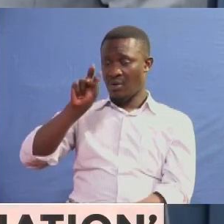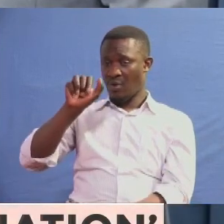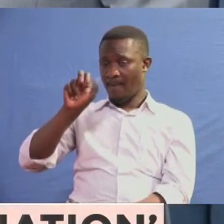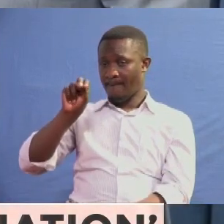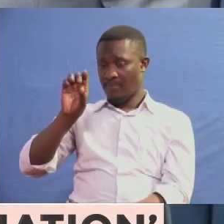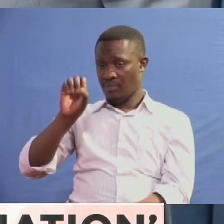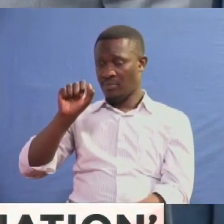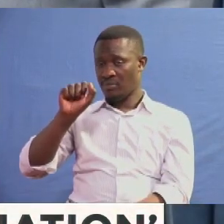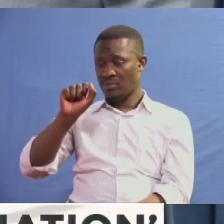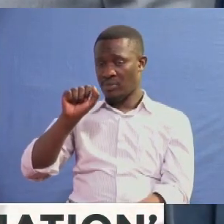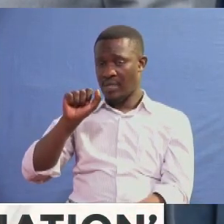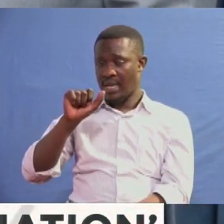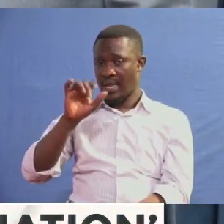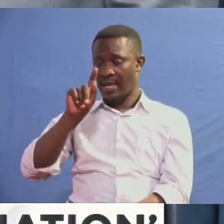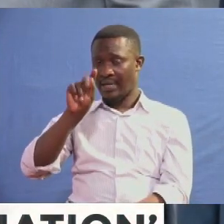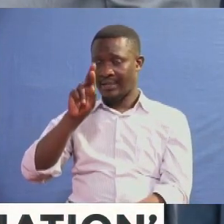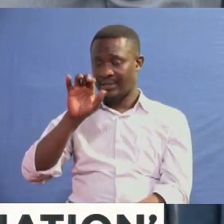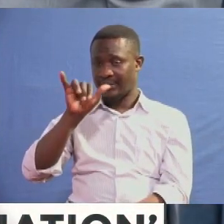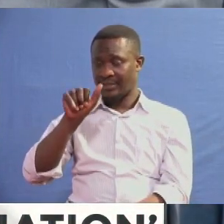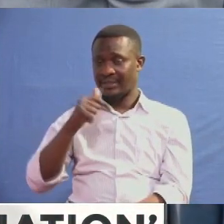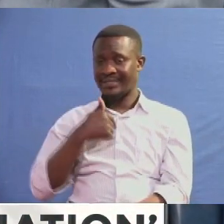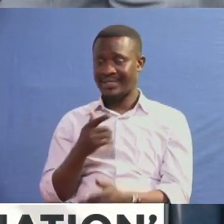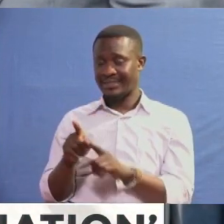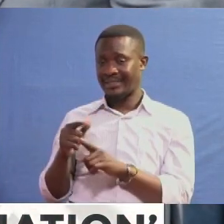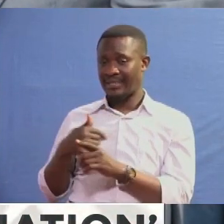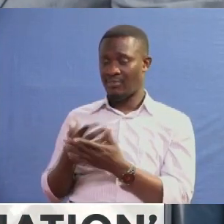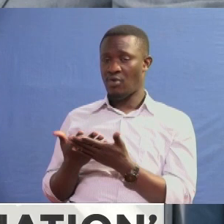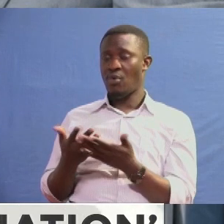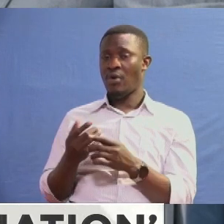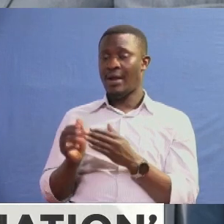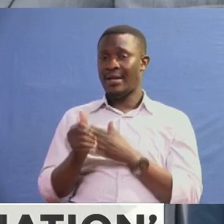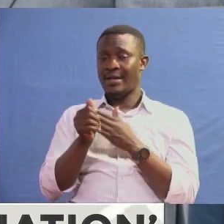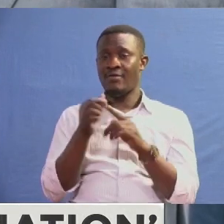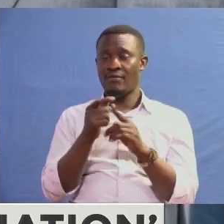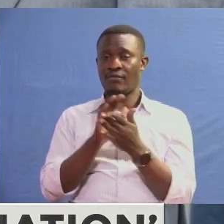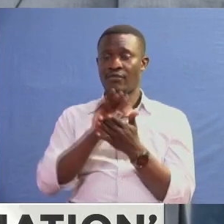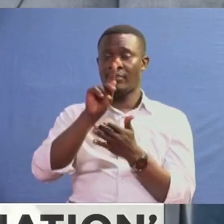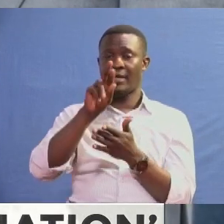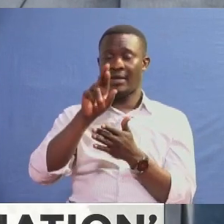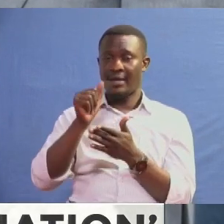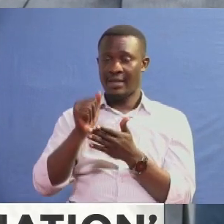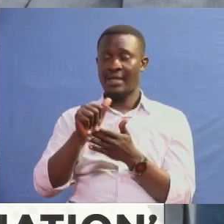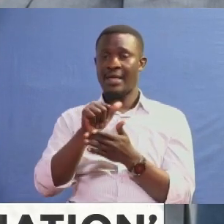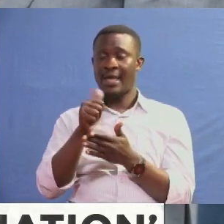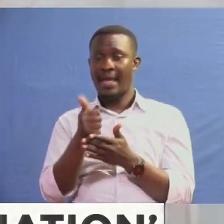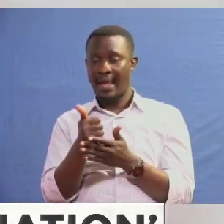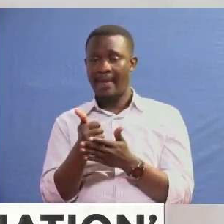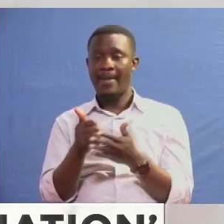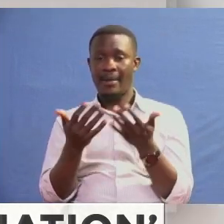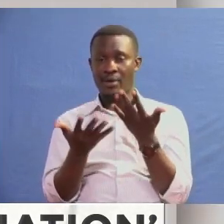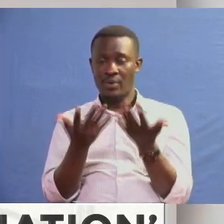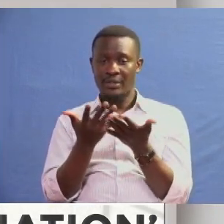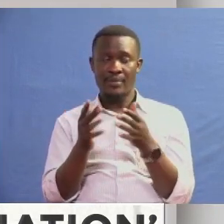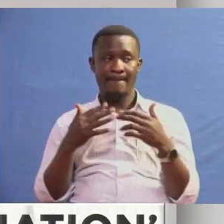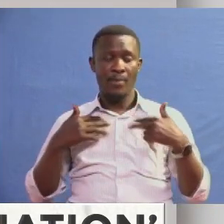Harry Kimtai, and Terry Mbaika, as well as officials from the Kenya Revenue Authority and other regulatory bodies. Since